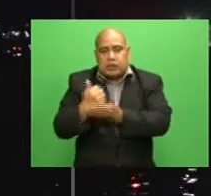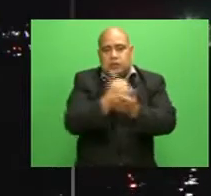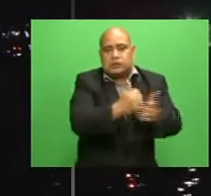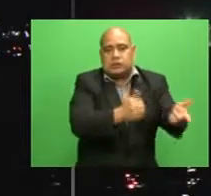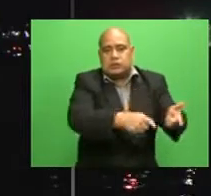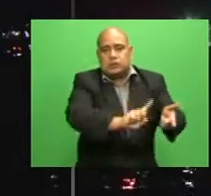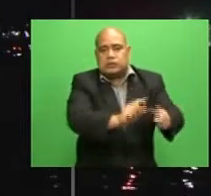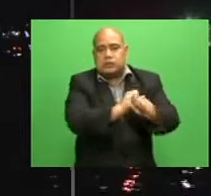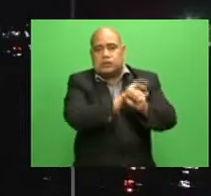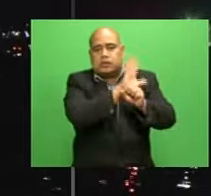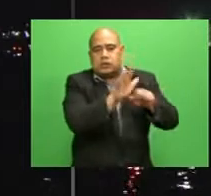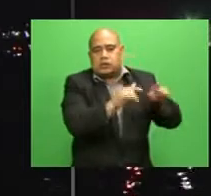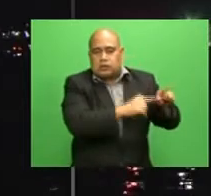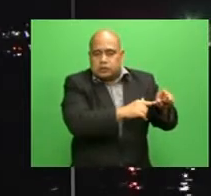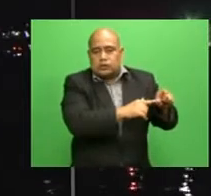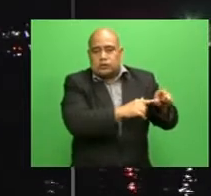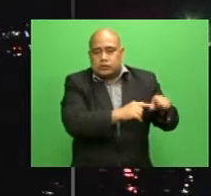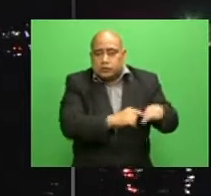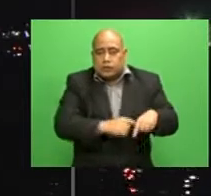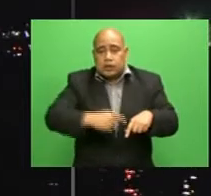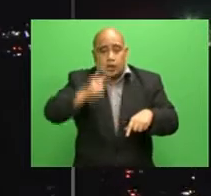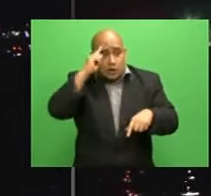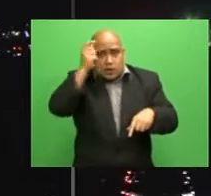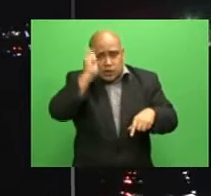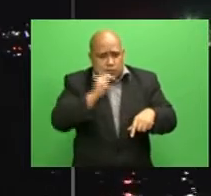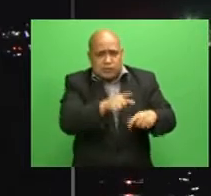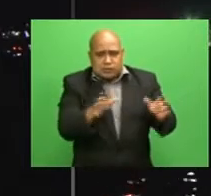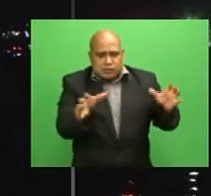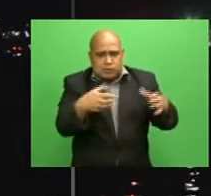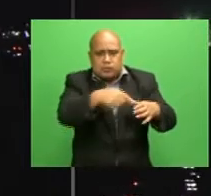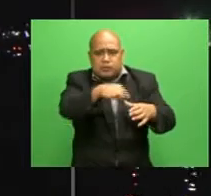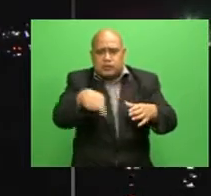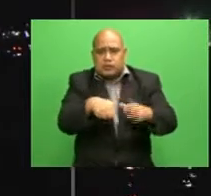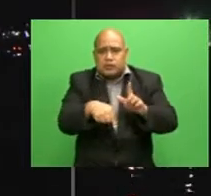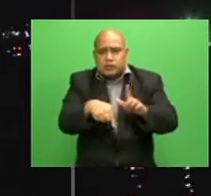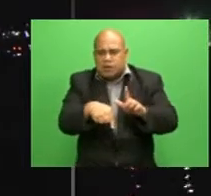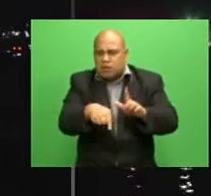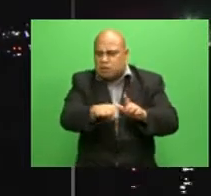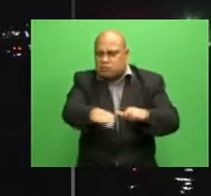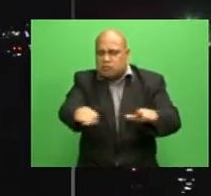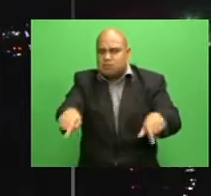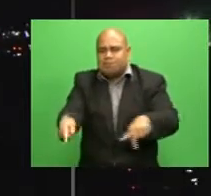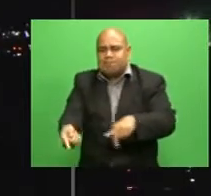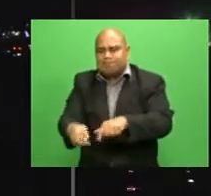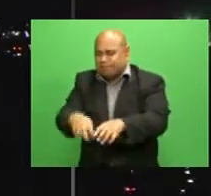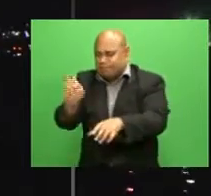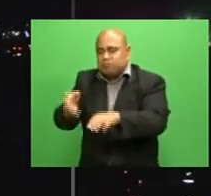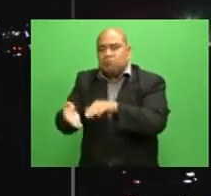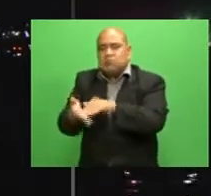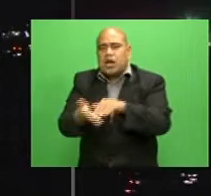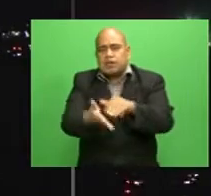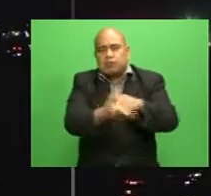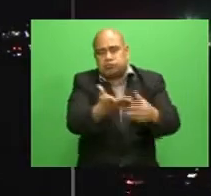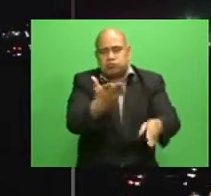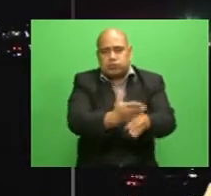has been active in the Western Division in helping those who have lost their jobs. Felipe Naikaso has